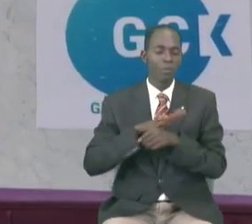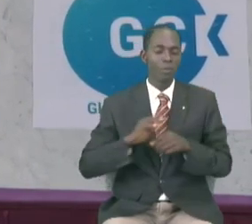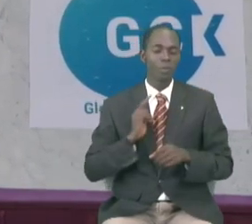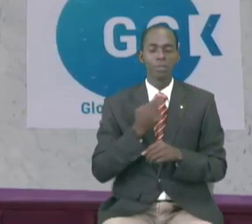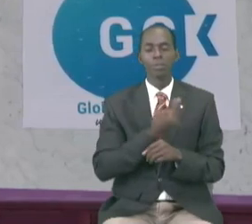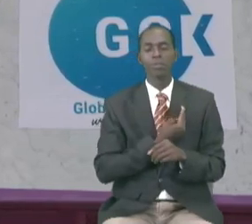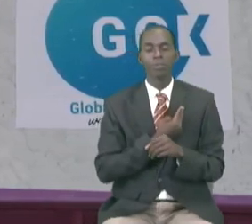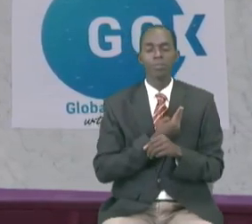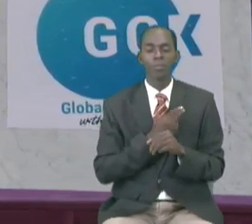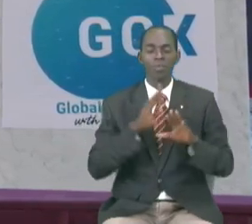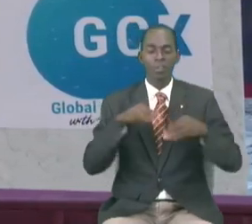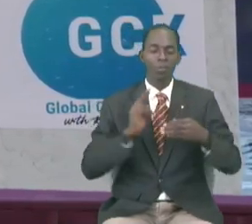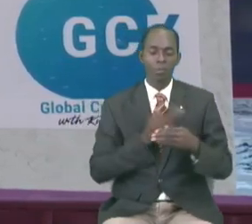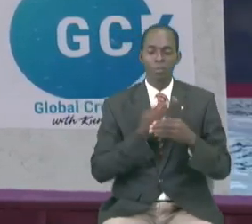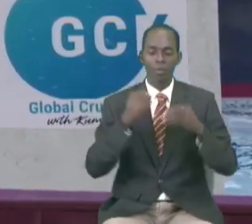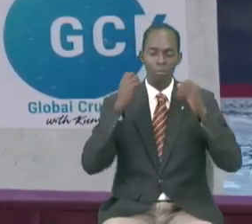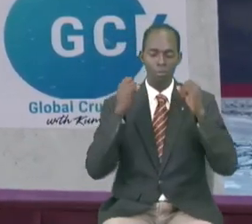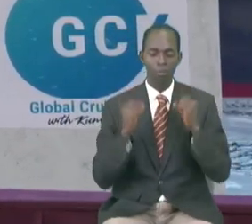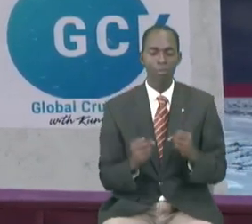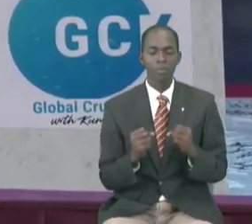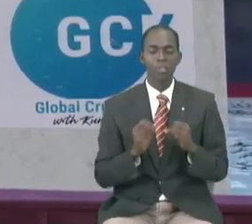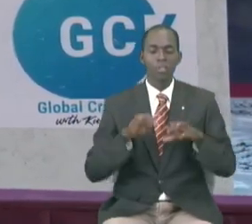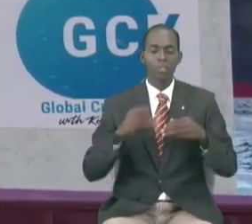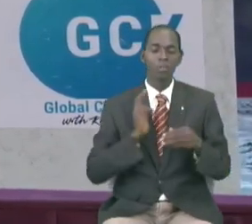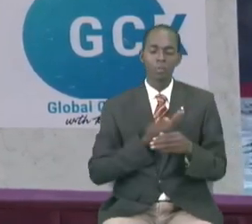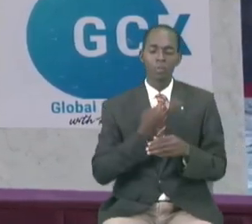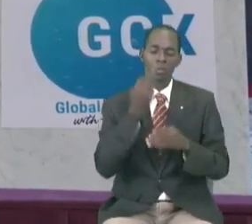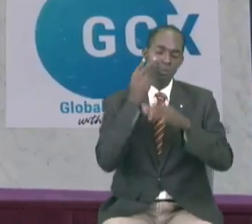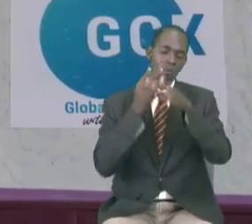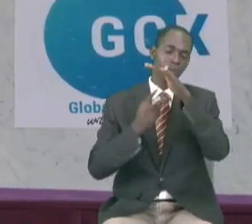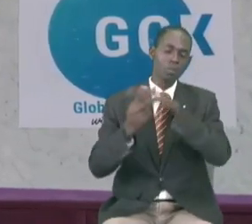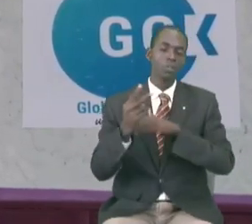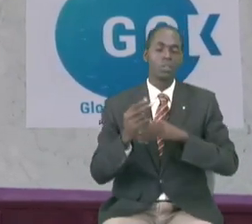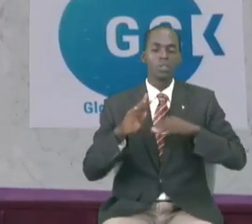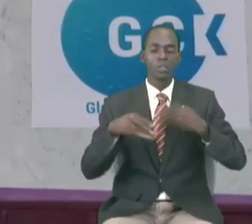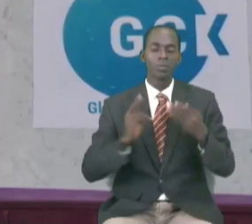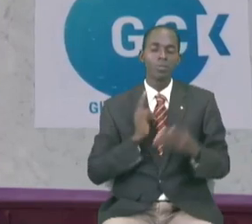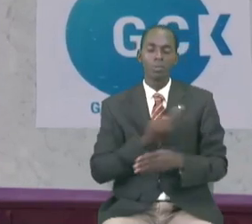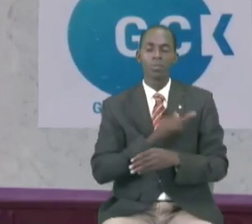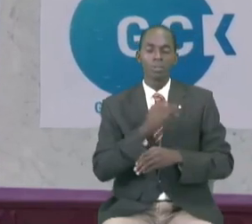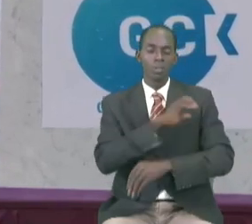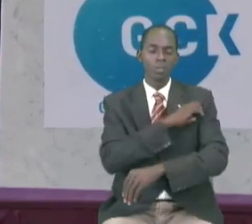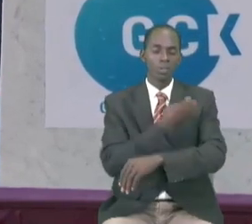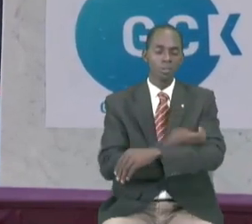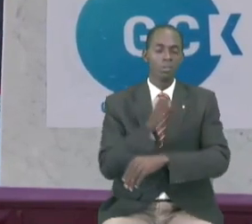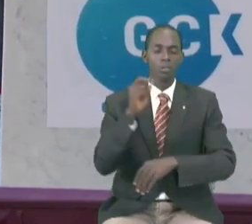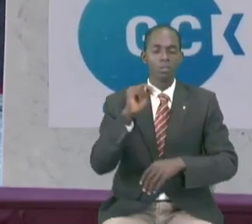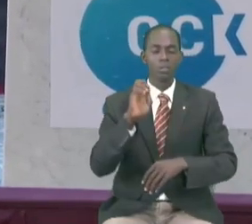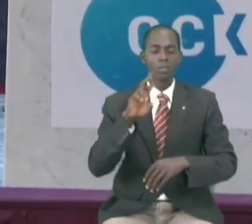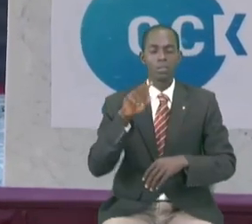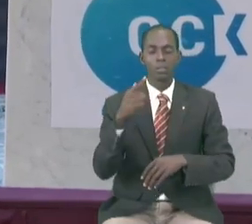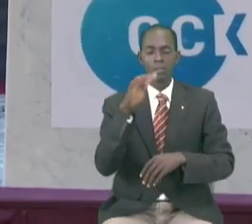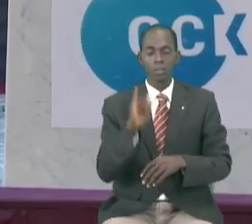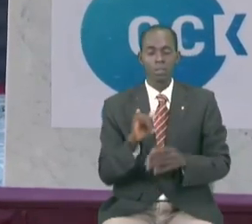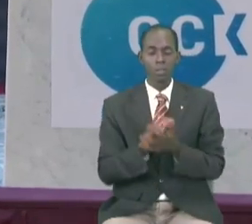us, that we will go forth in the strength of the meal, in the strength of the manna, and then